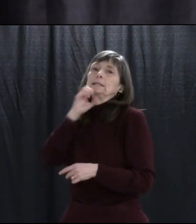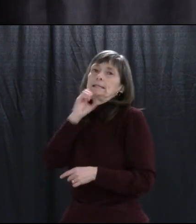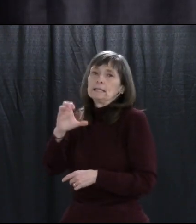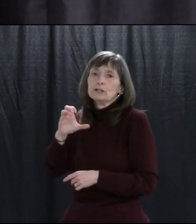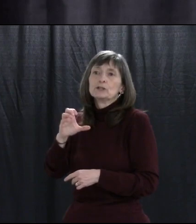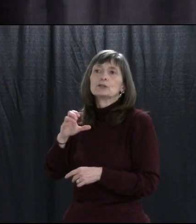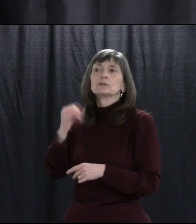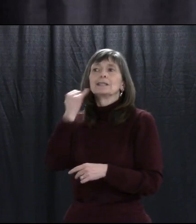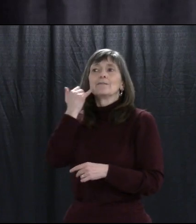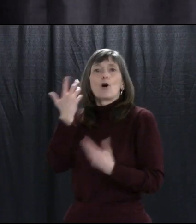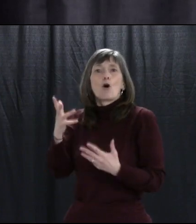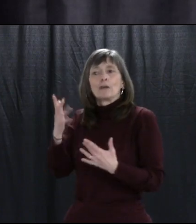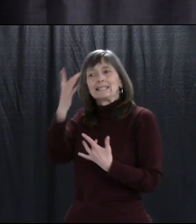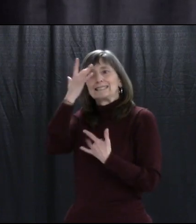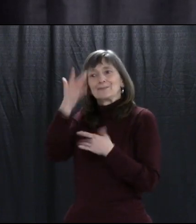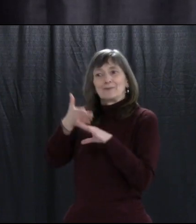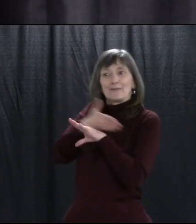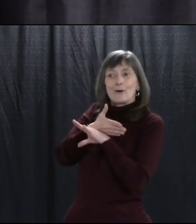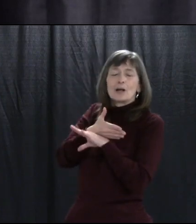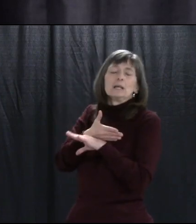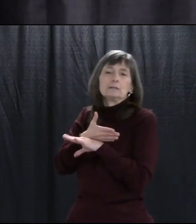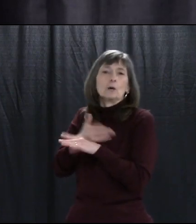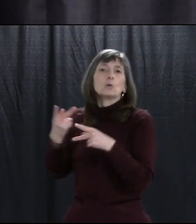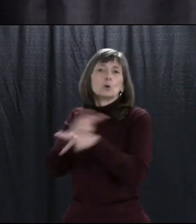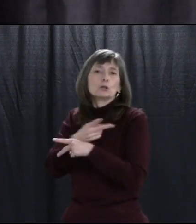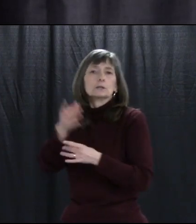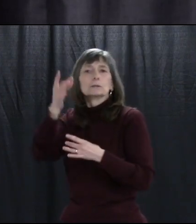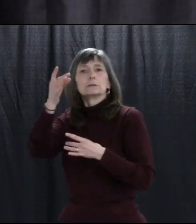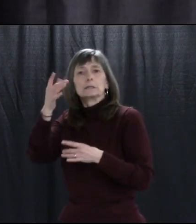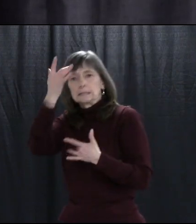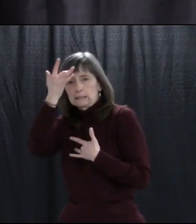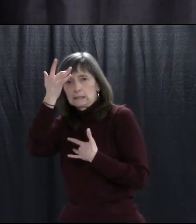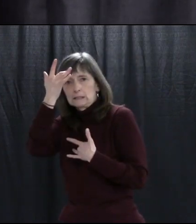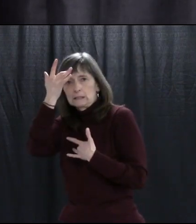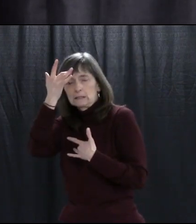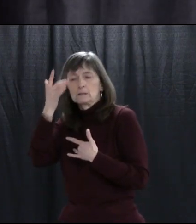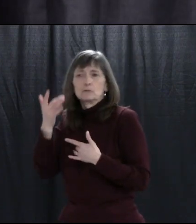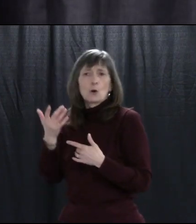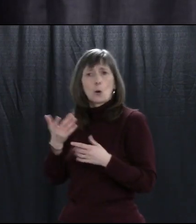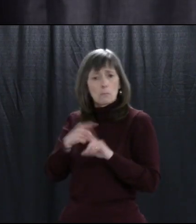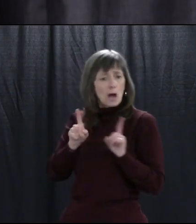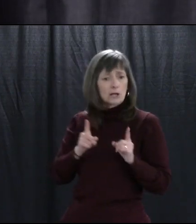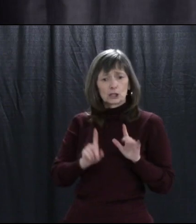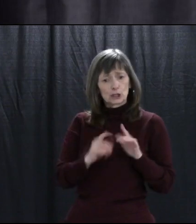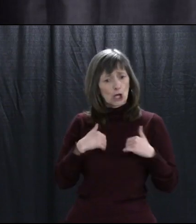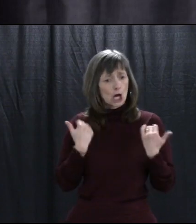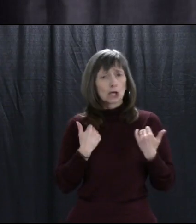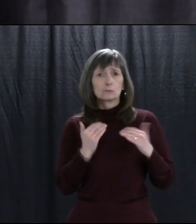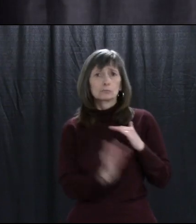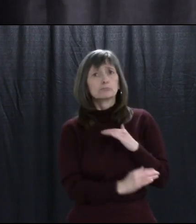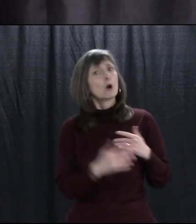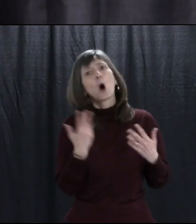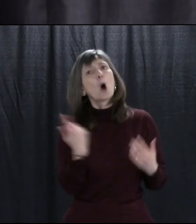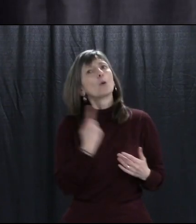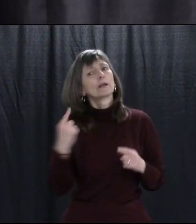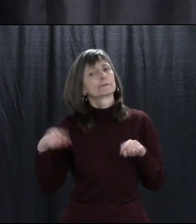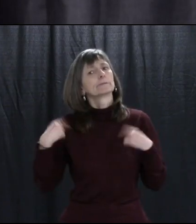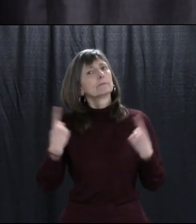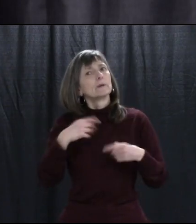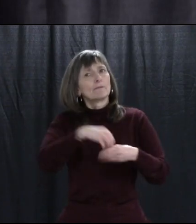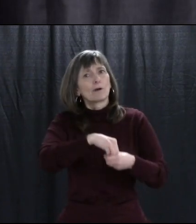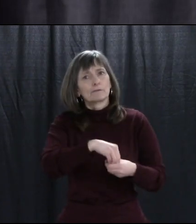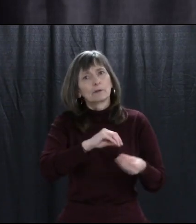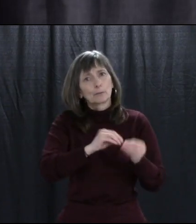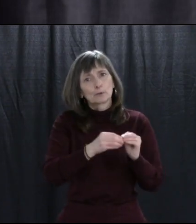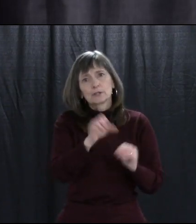affected. So initially, we probably saw more of those cases because those would be the people who would have presented. Once we start